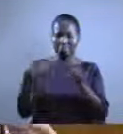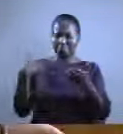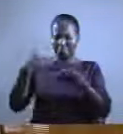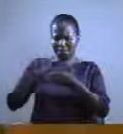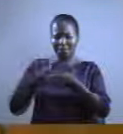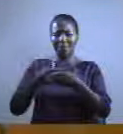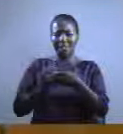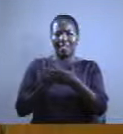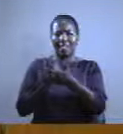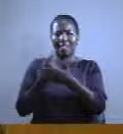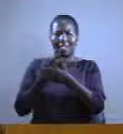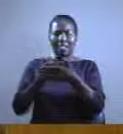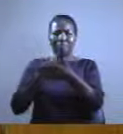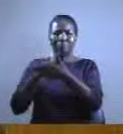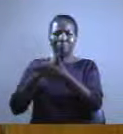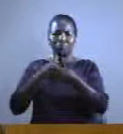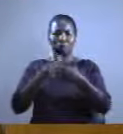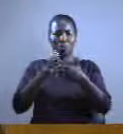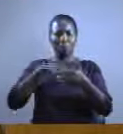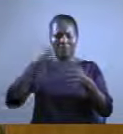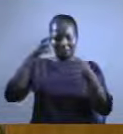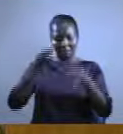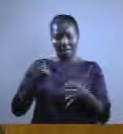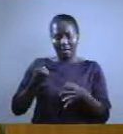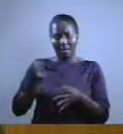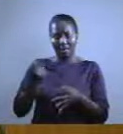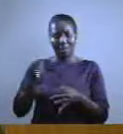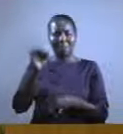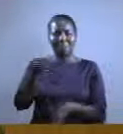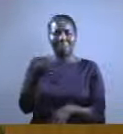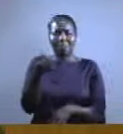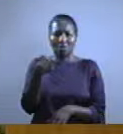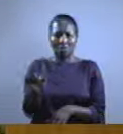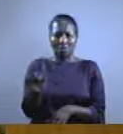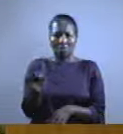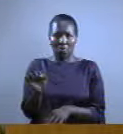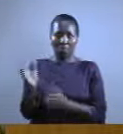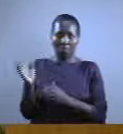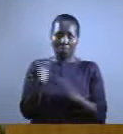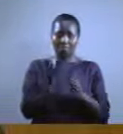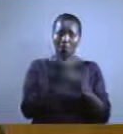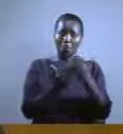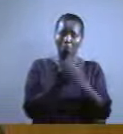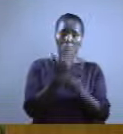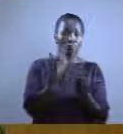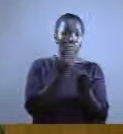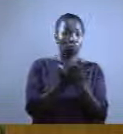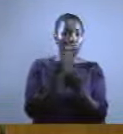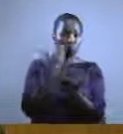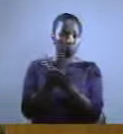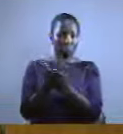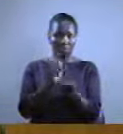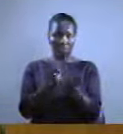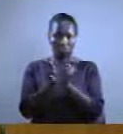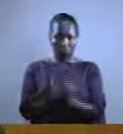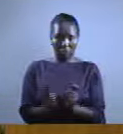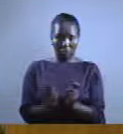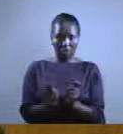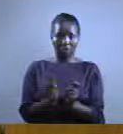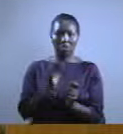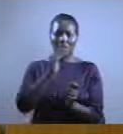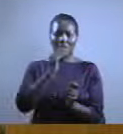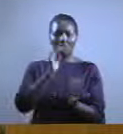have arisen in the adjudication processes. The proposed amendments will then streamline